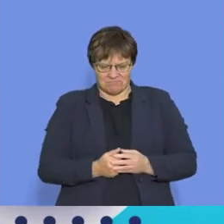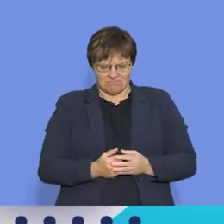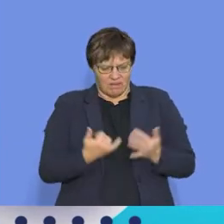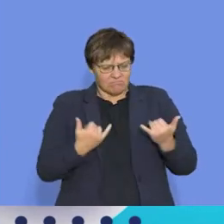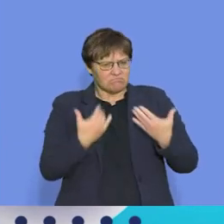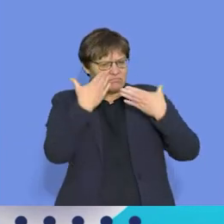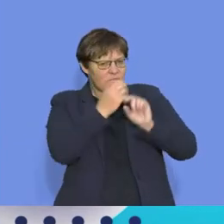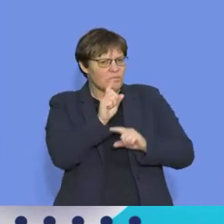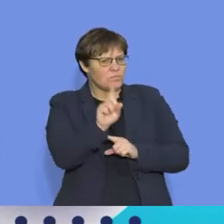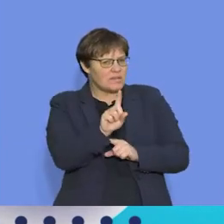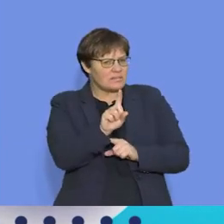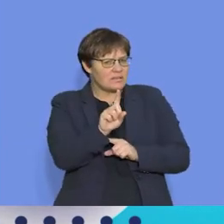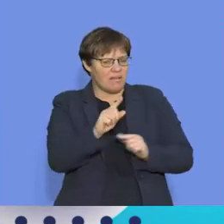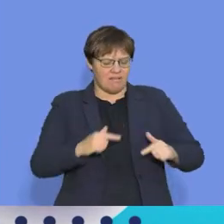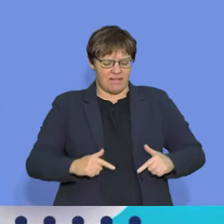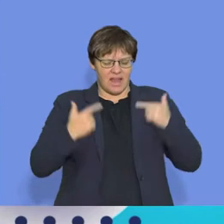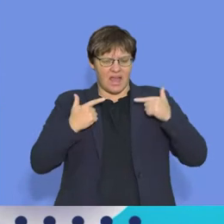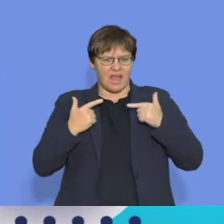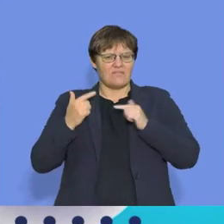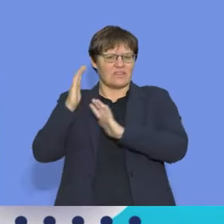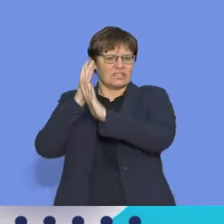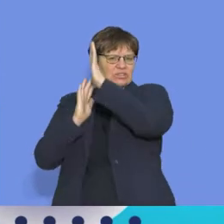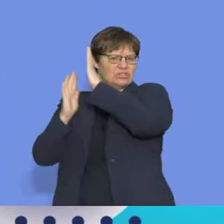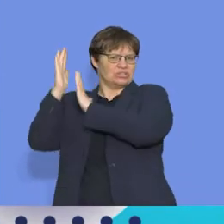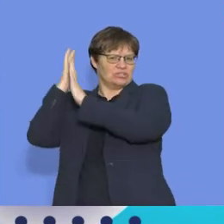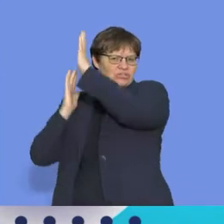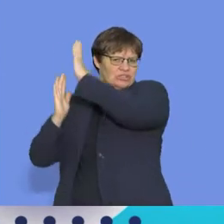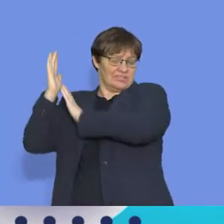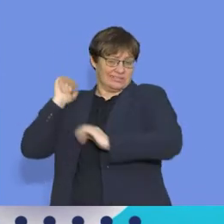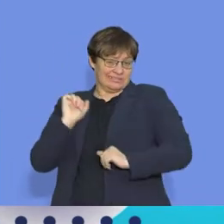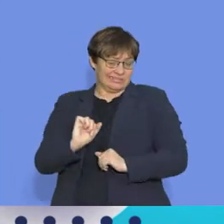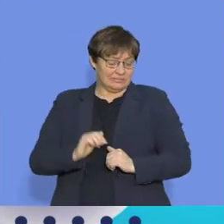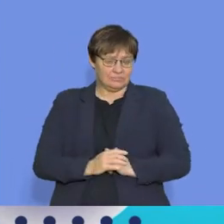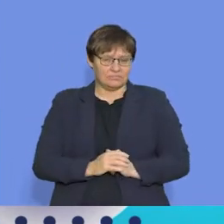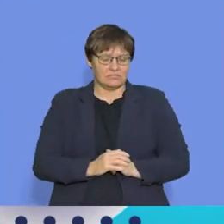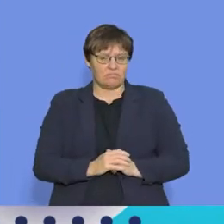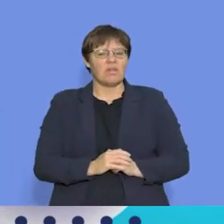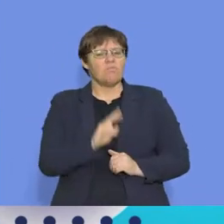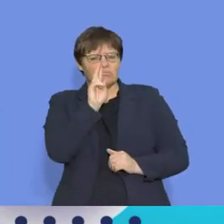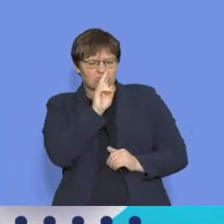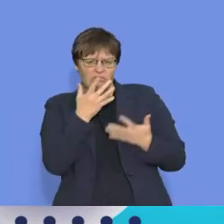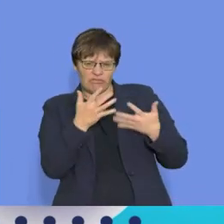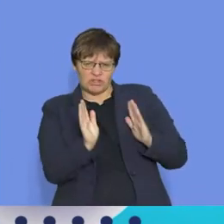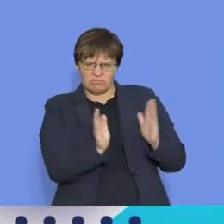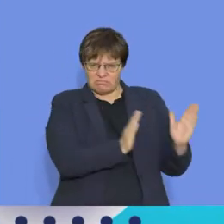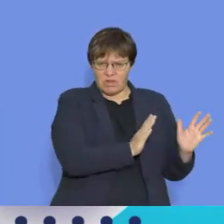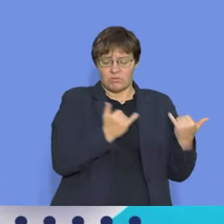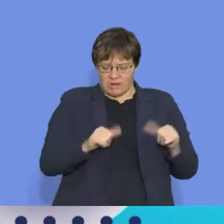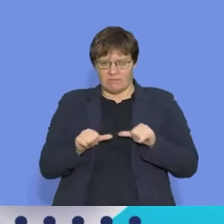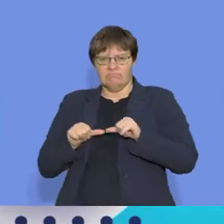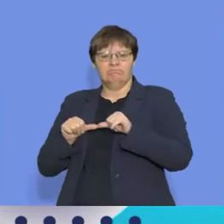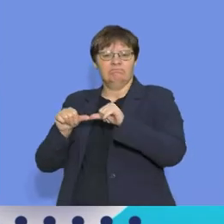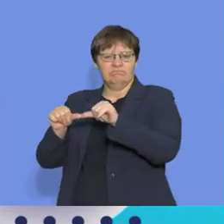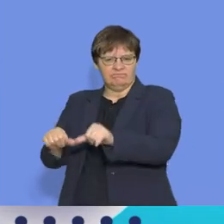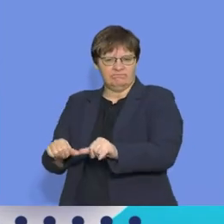of life. We've already started looking at this topic. Today we are going to continue. Let's have a look at what